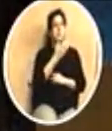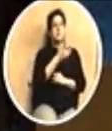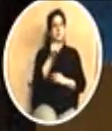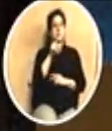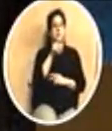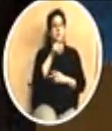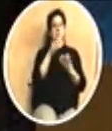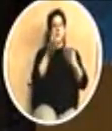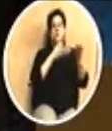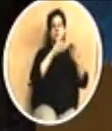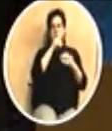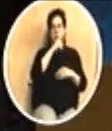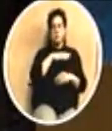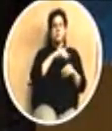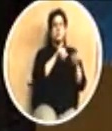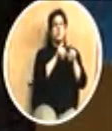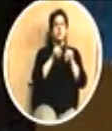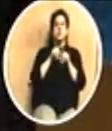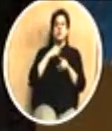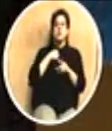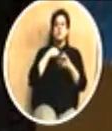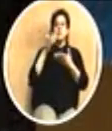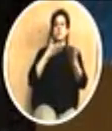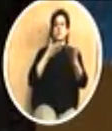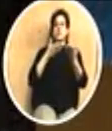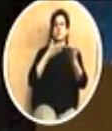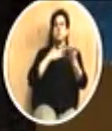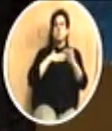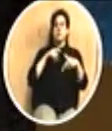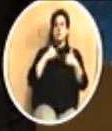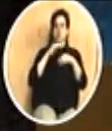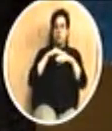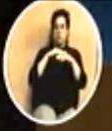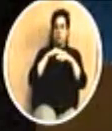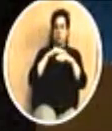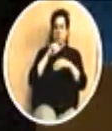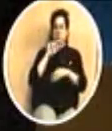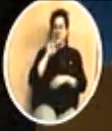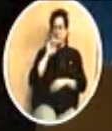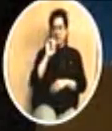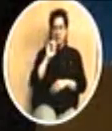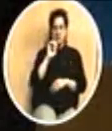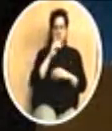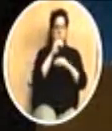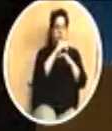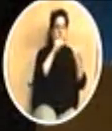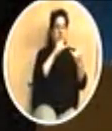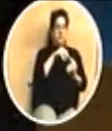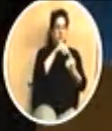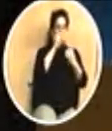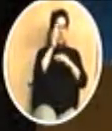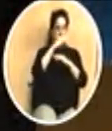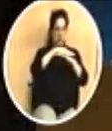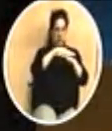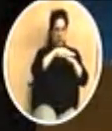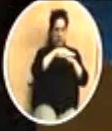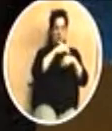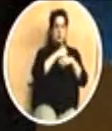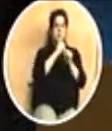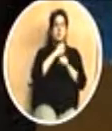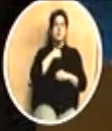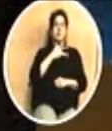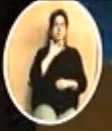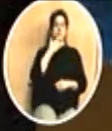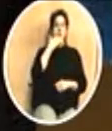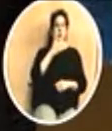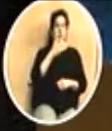servicemen, fellow servicemen. I also served and put my life on the line. Today's a special day. It makes me feel good